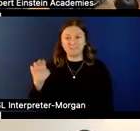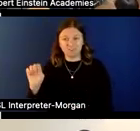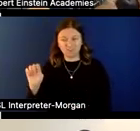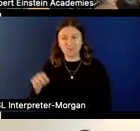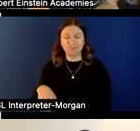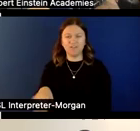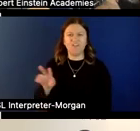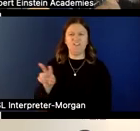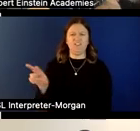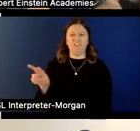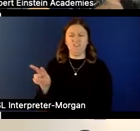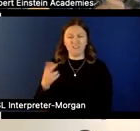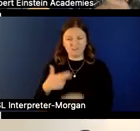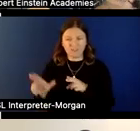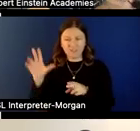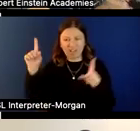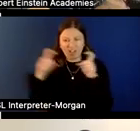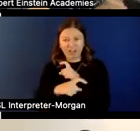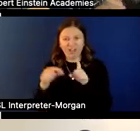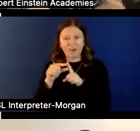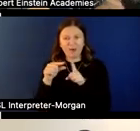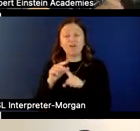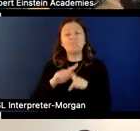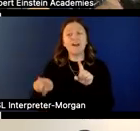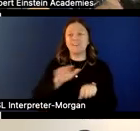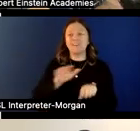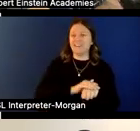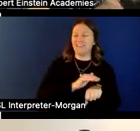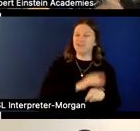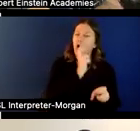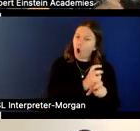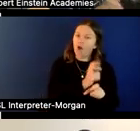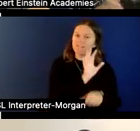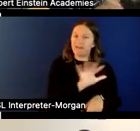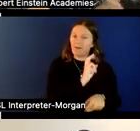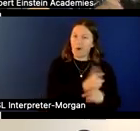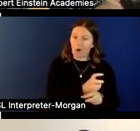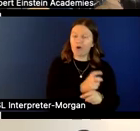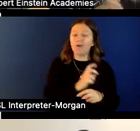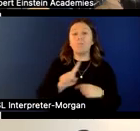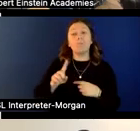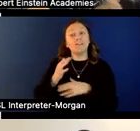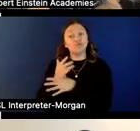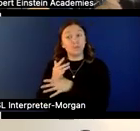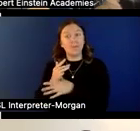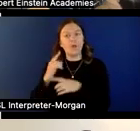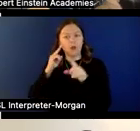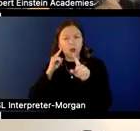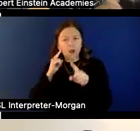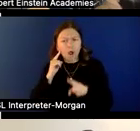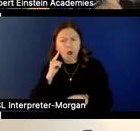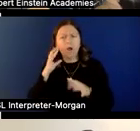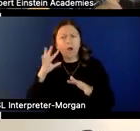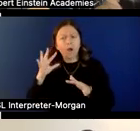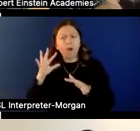it's breathes, but it's hard. Like English spelling is hard. Like in German, once you have those sounds figured out, it's really